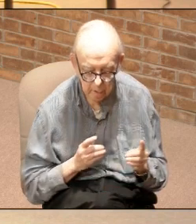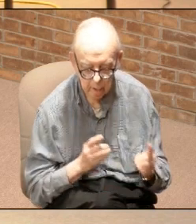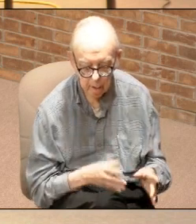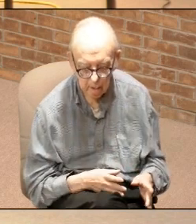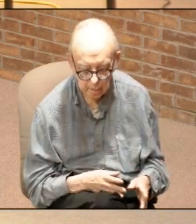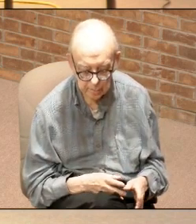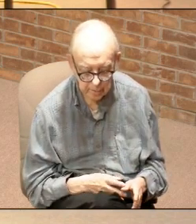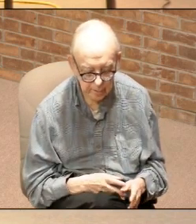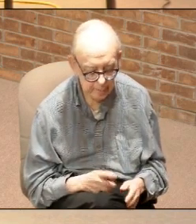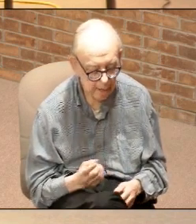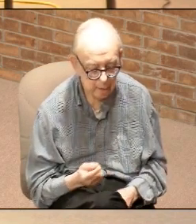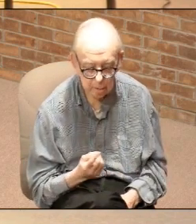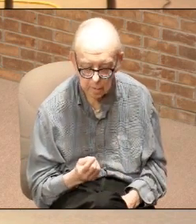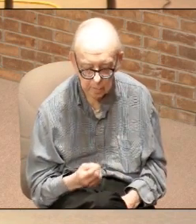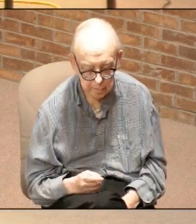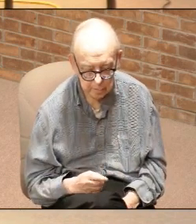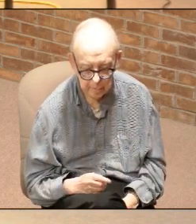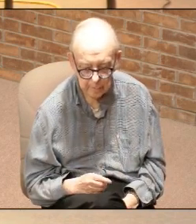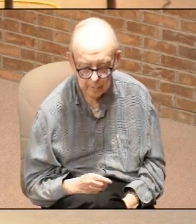out by themselves